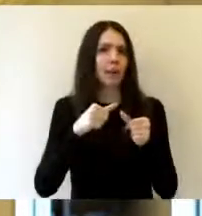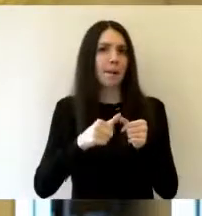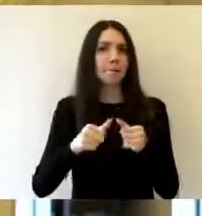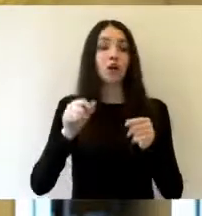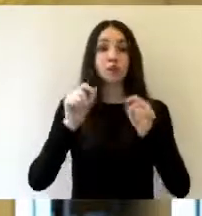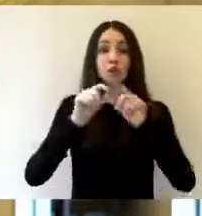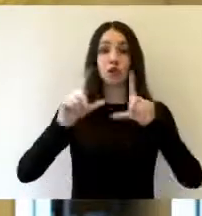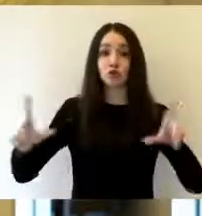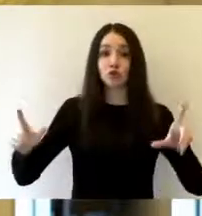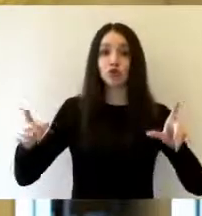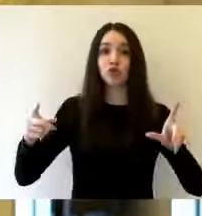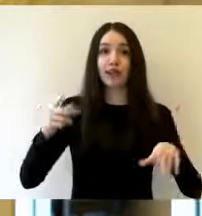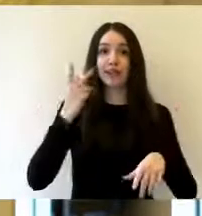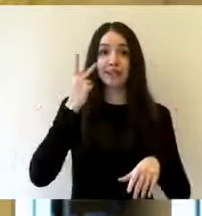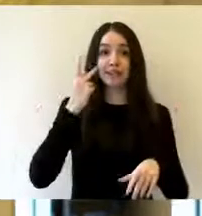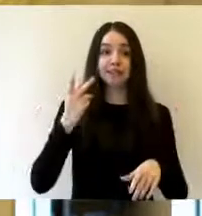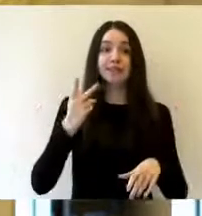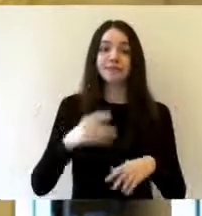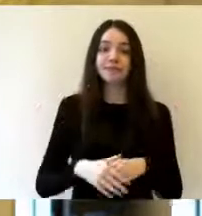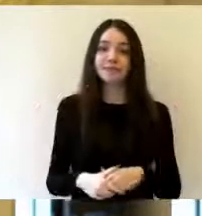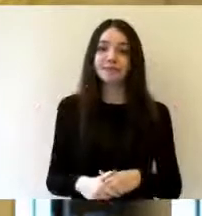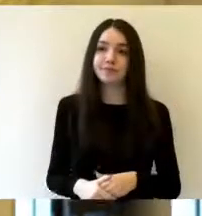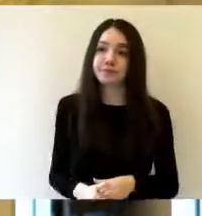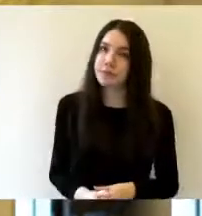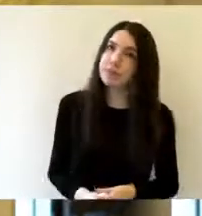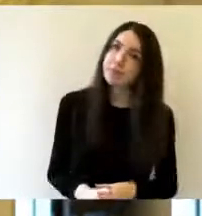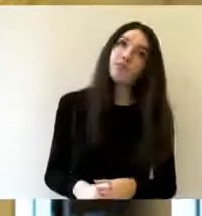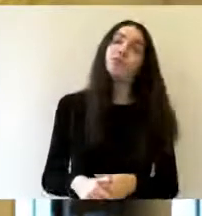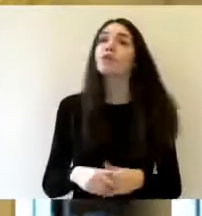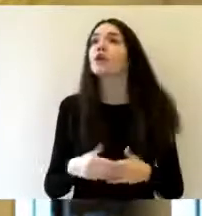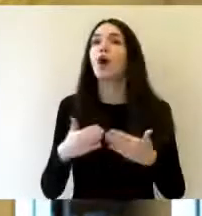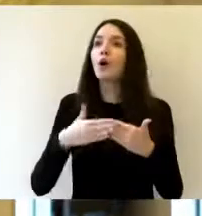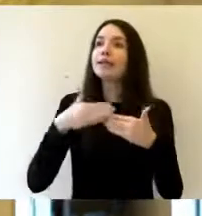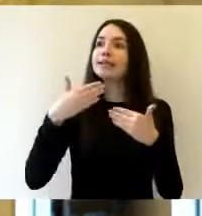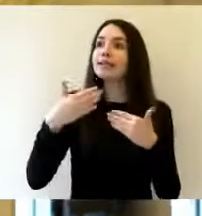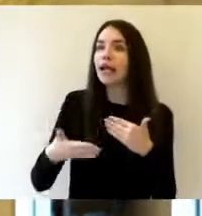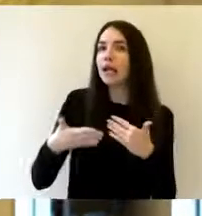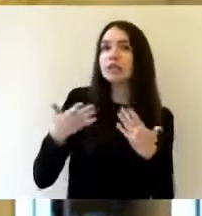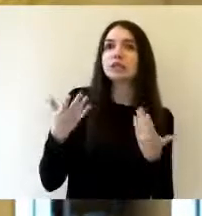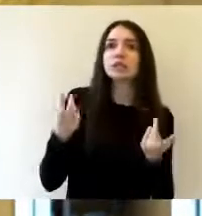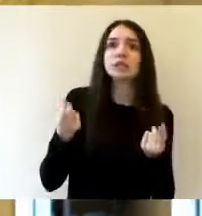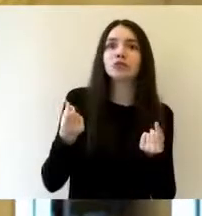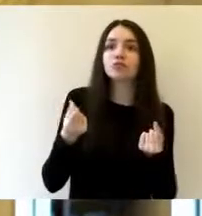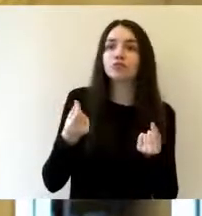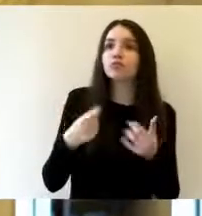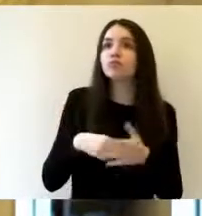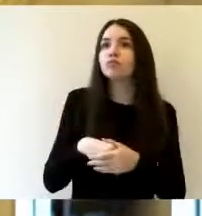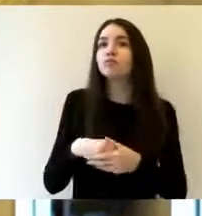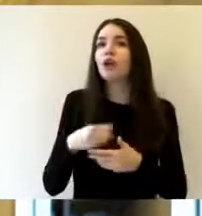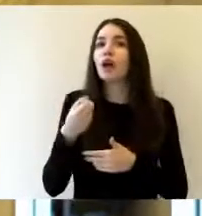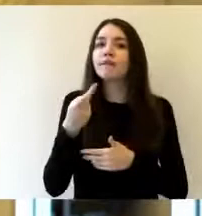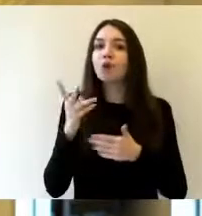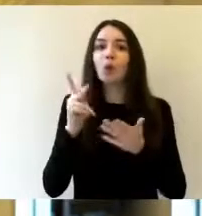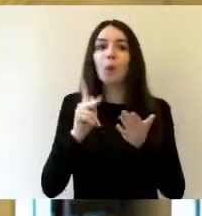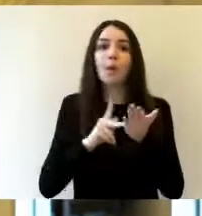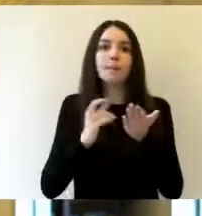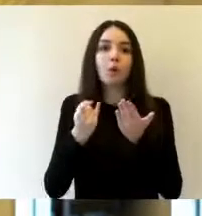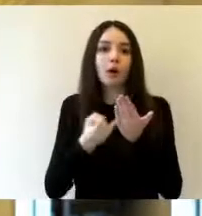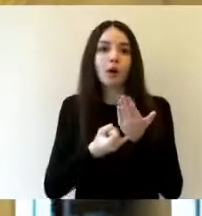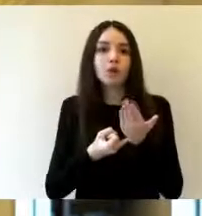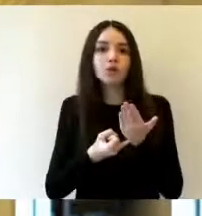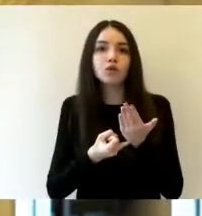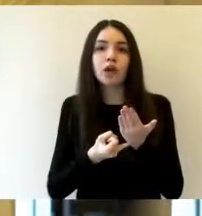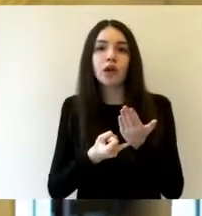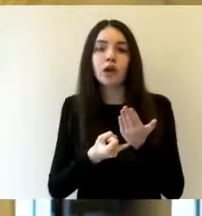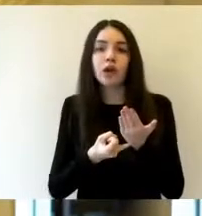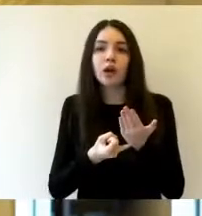y'all. Oh, right. But in terms of what's going on next, I mean, there's a few projects that, you know, there's